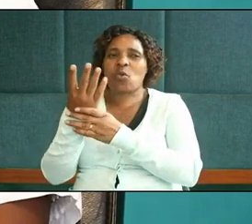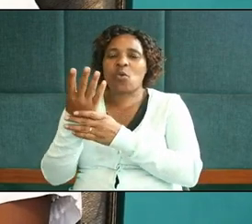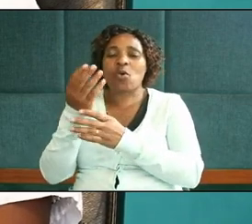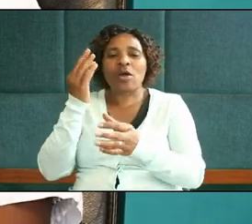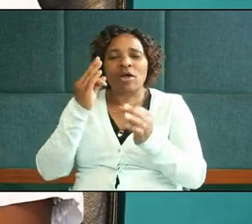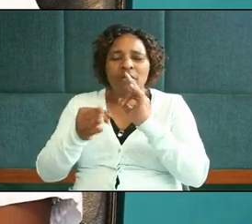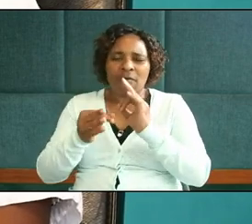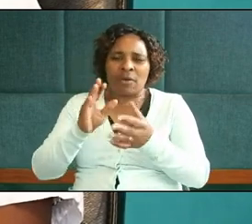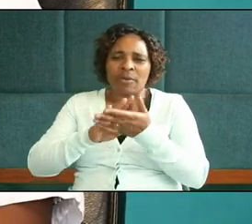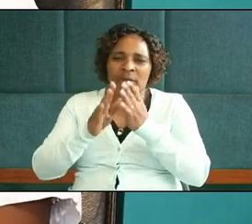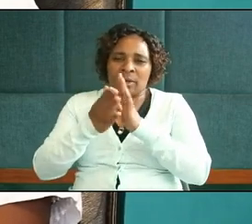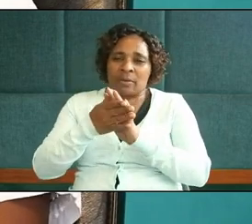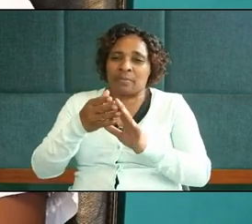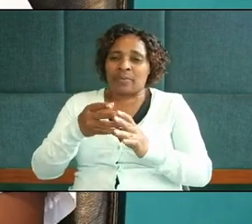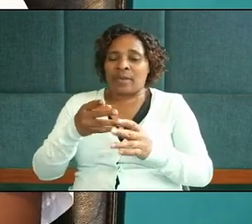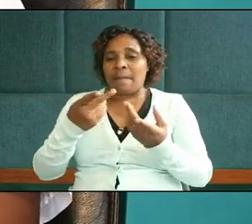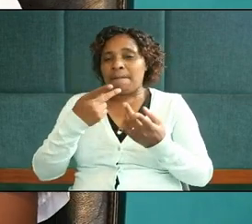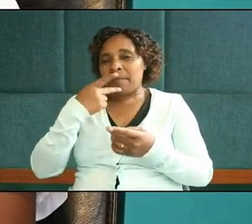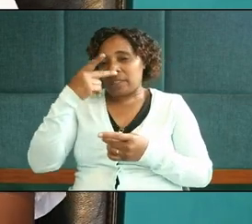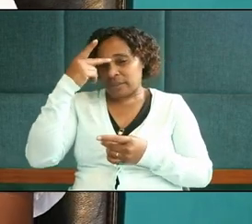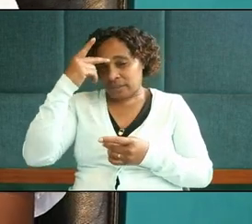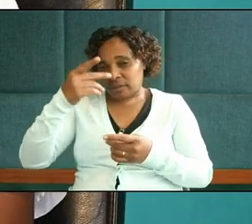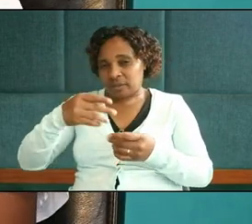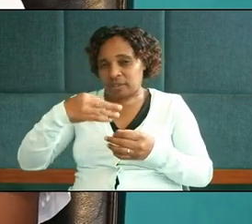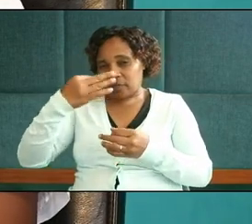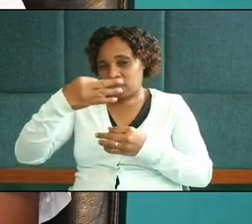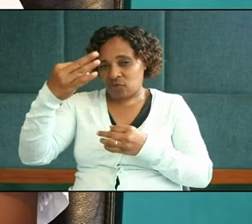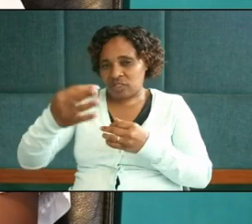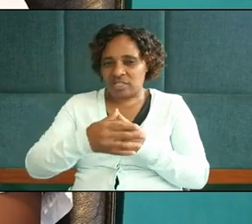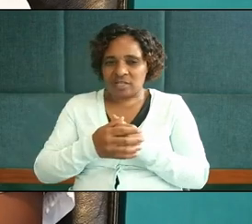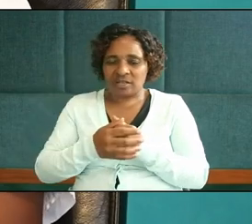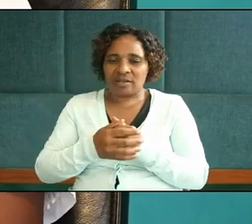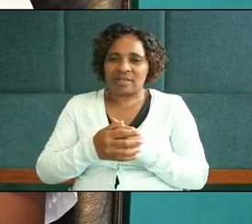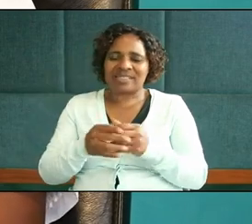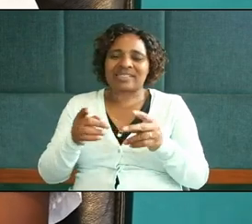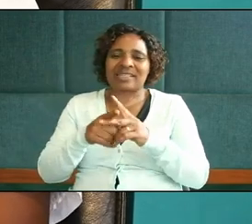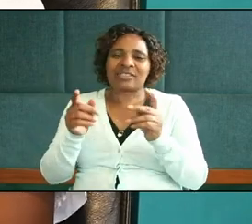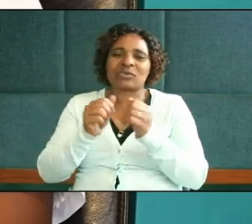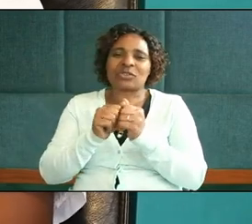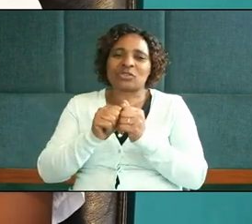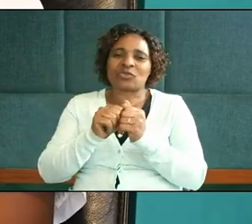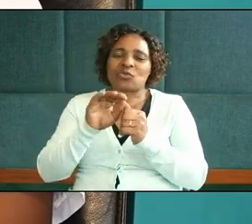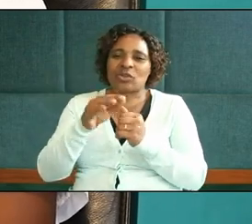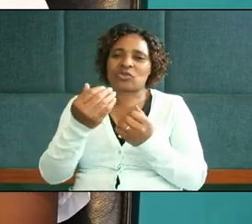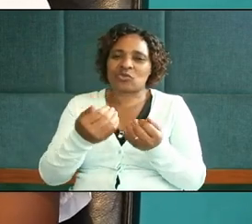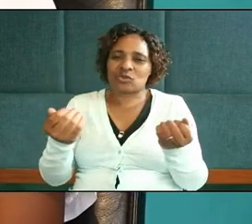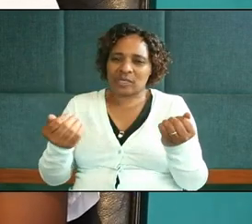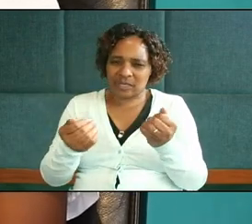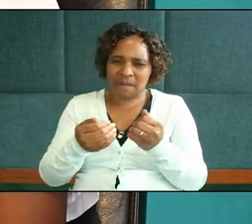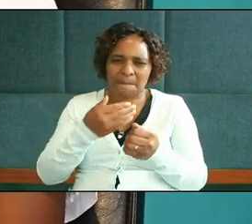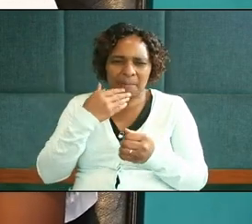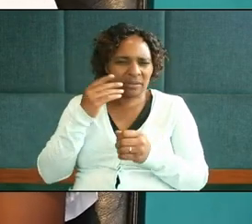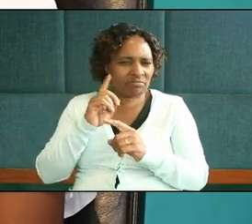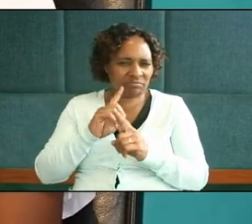we will become parents in the future, shouting at your children is not the best thing,